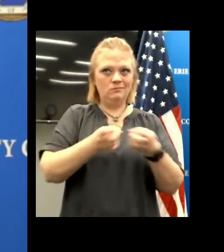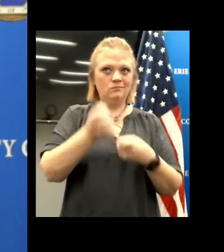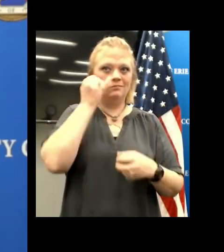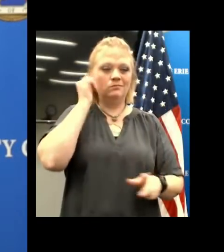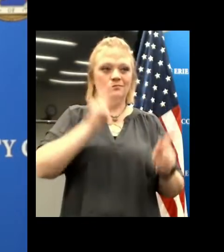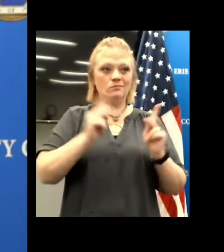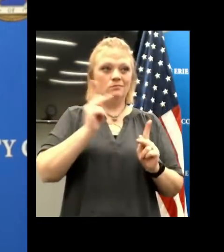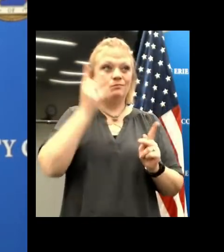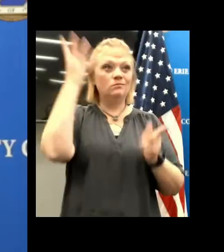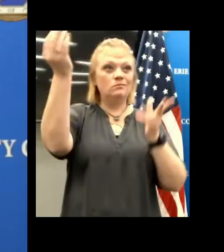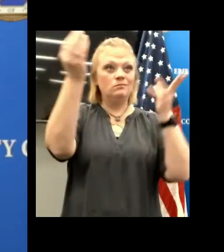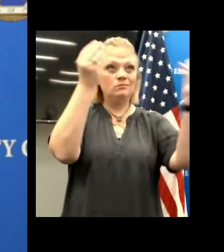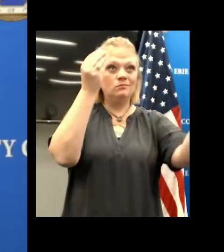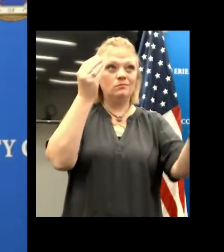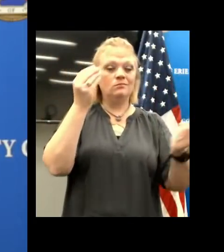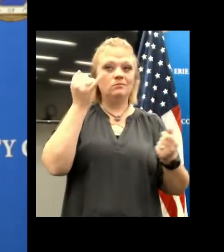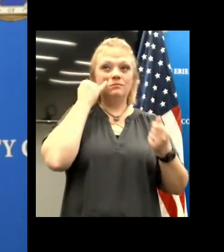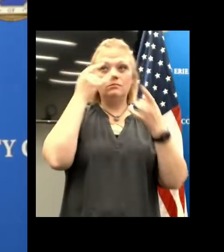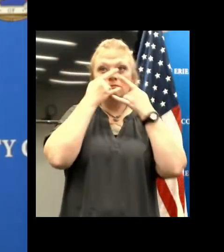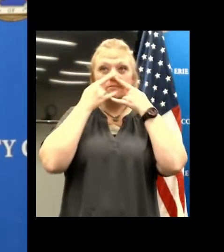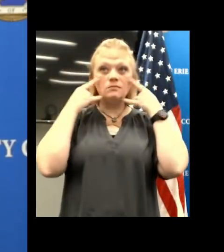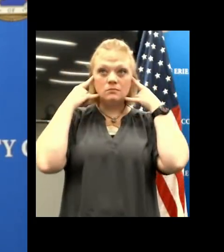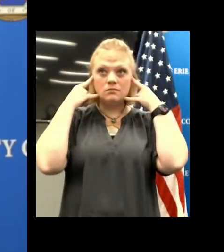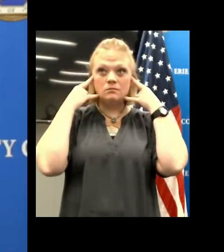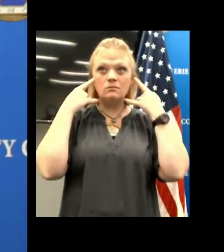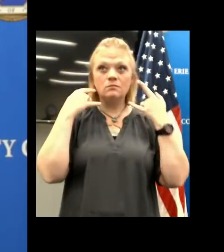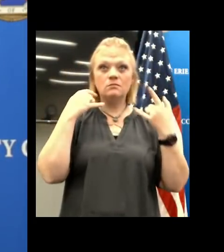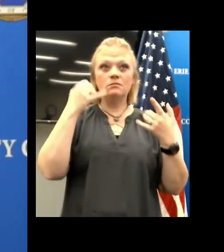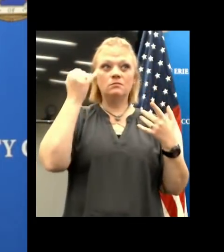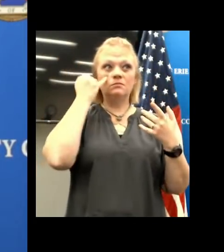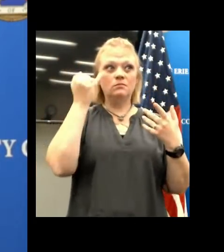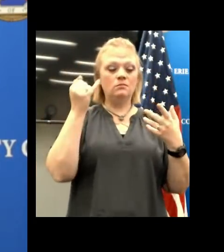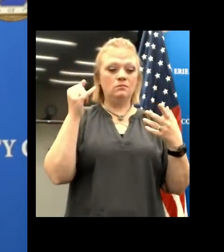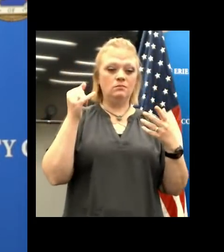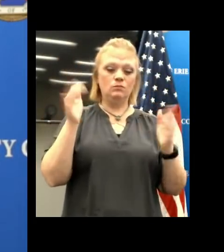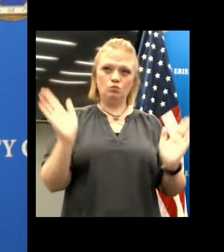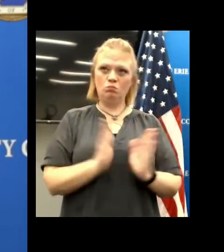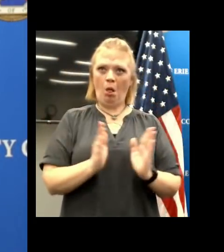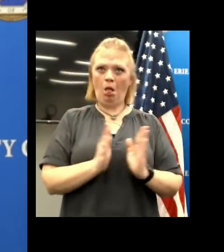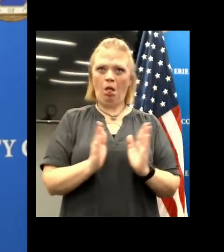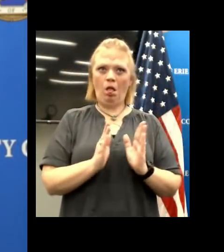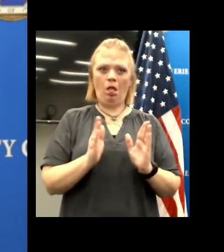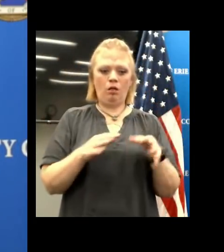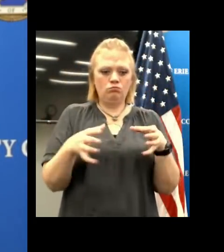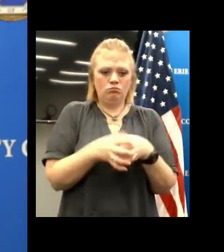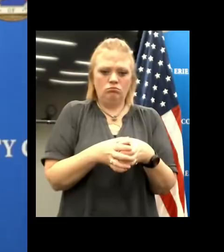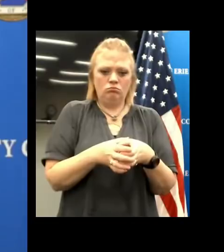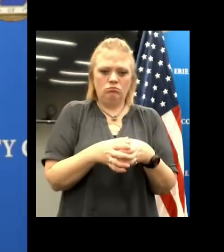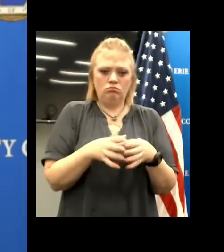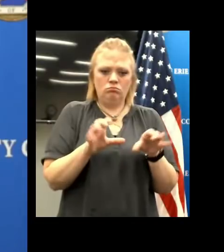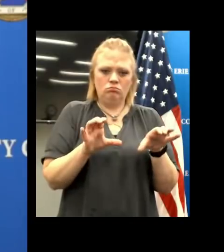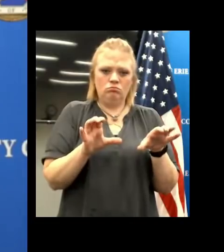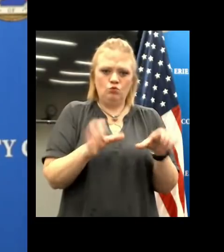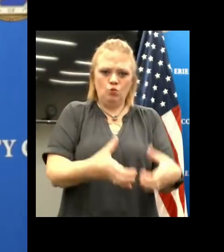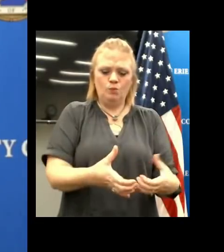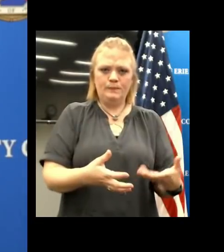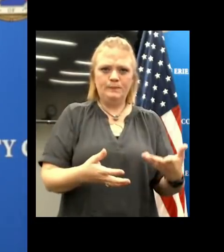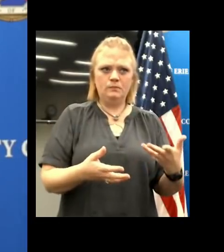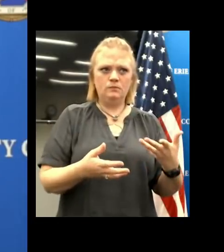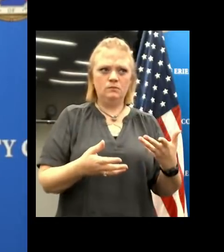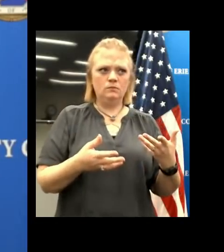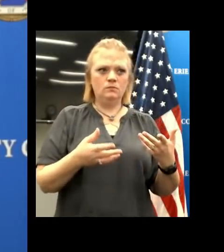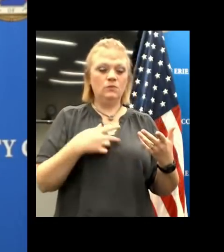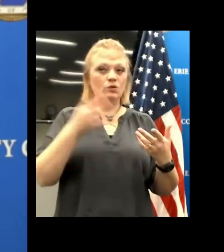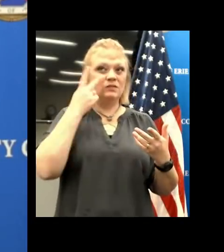out, if they mask, if they stay into small groups, if they we're even